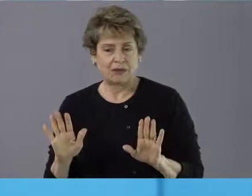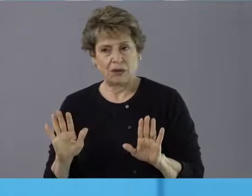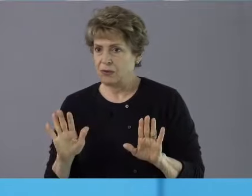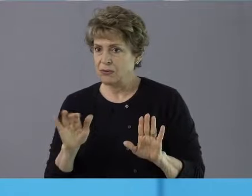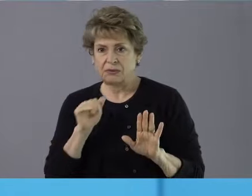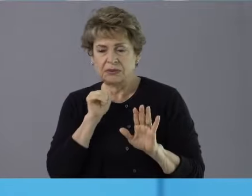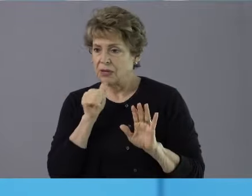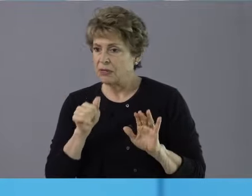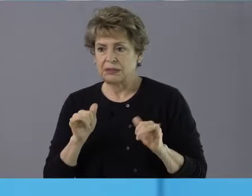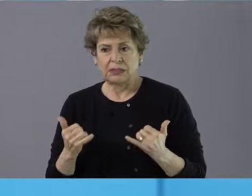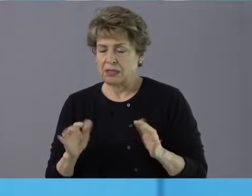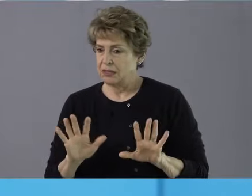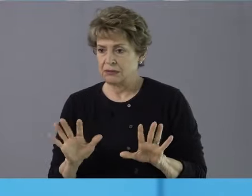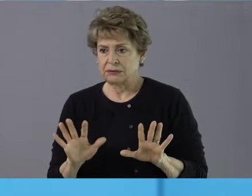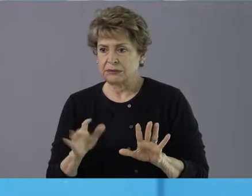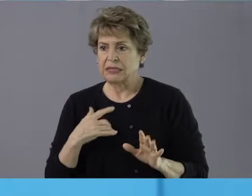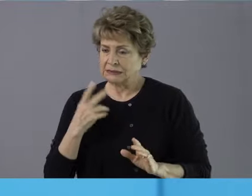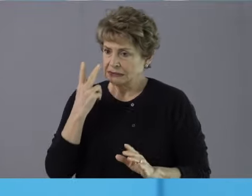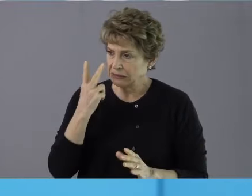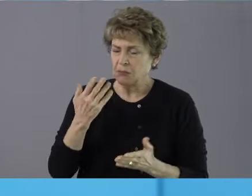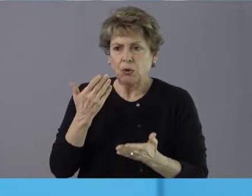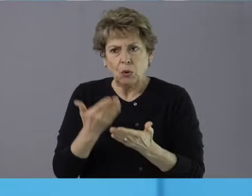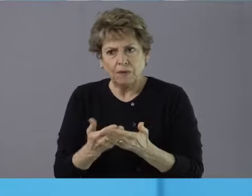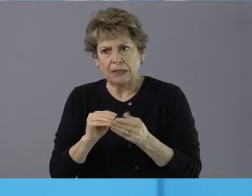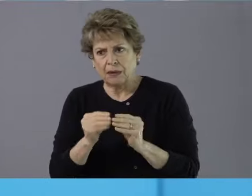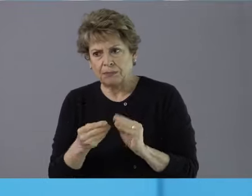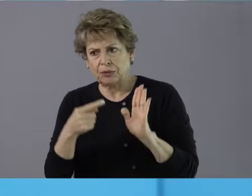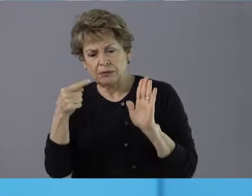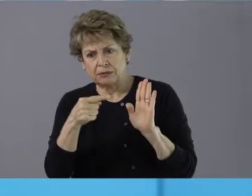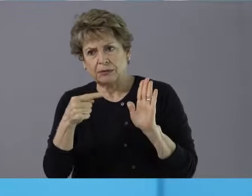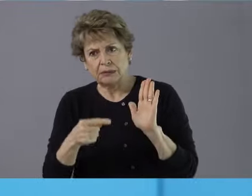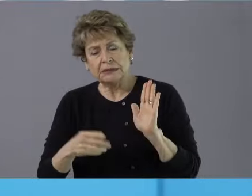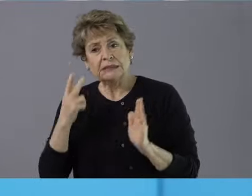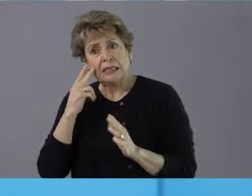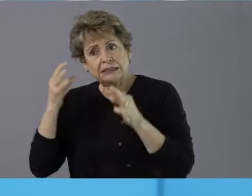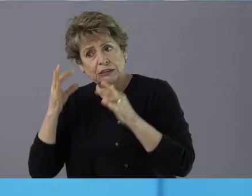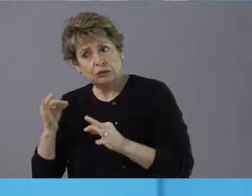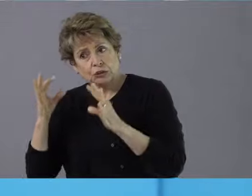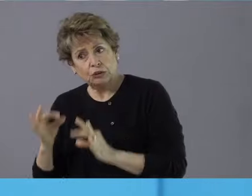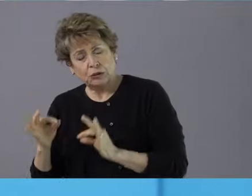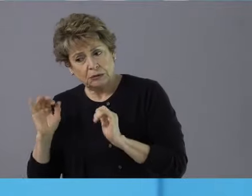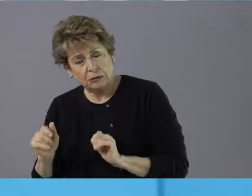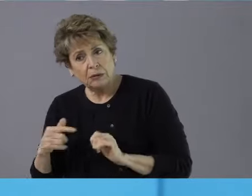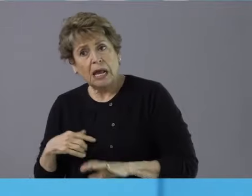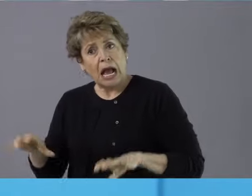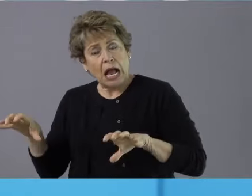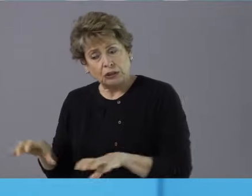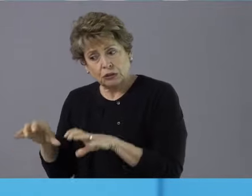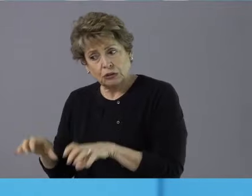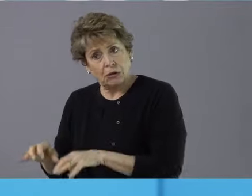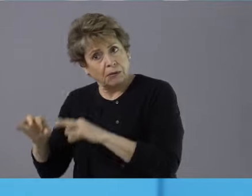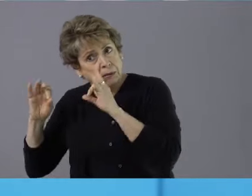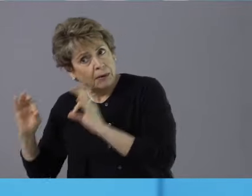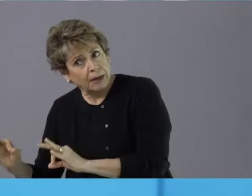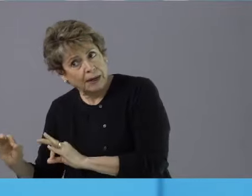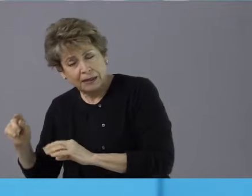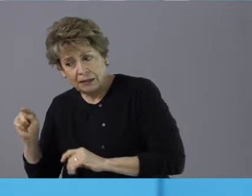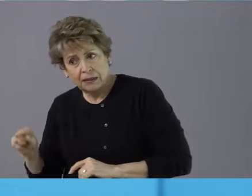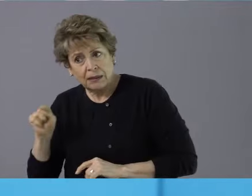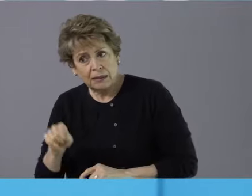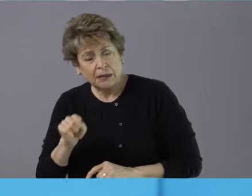as citizens in terms of personal actions and personal responsibility that we take can make a difference in